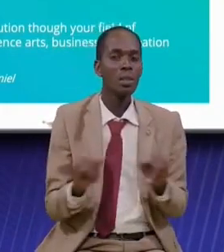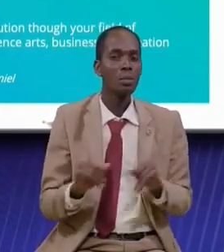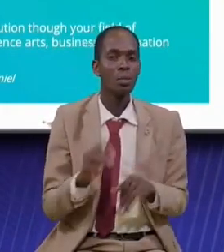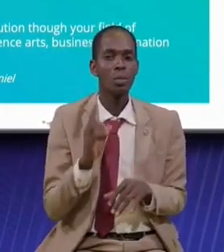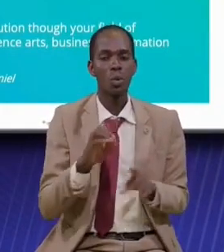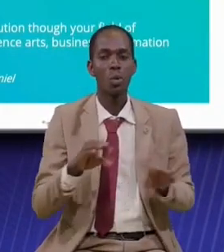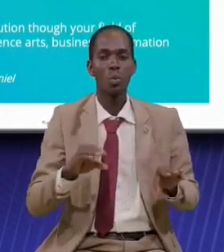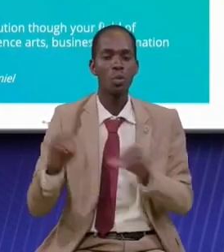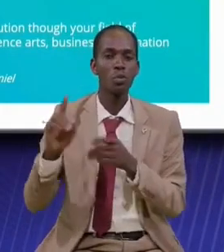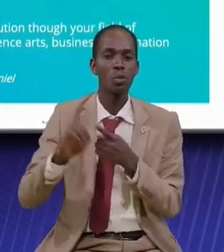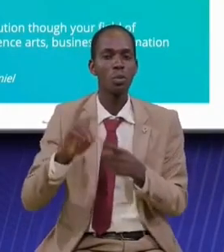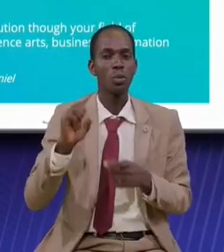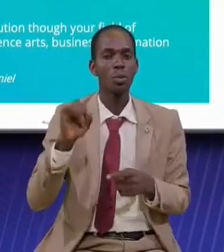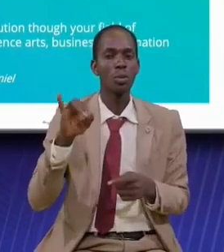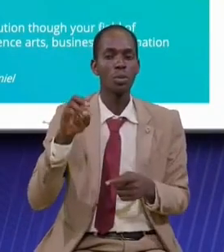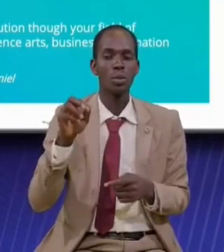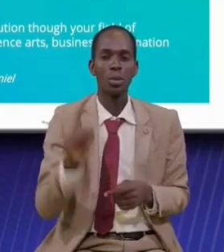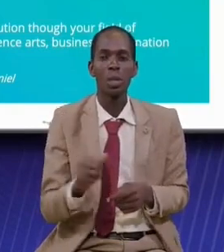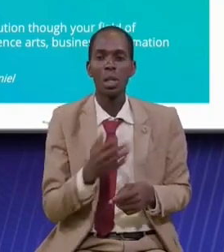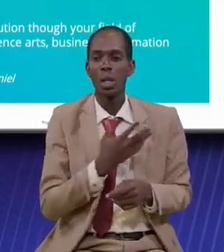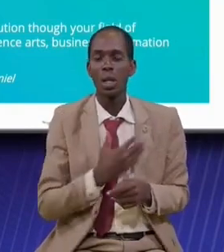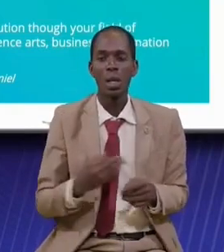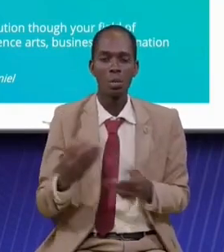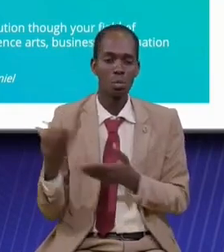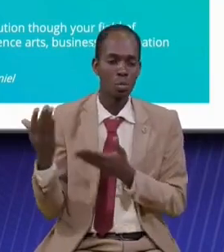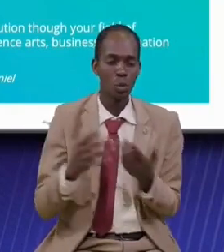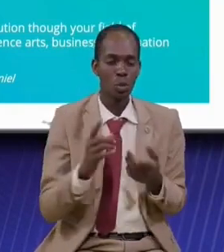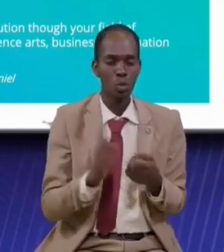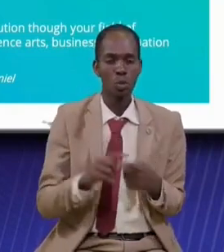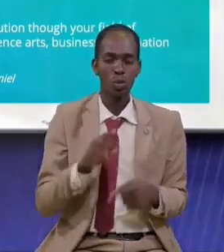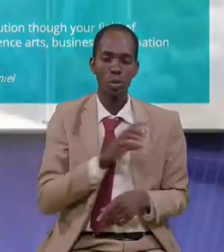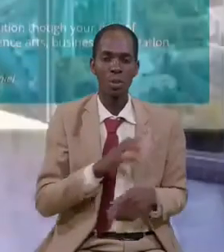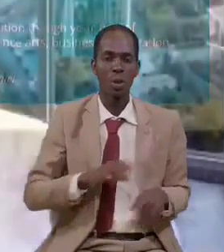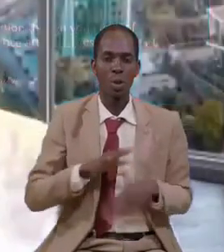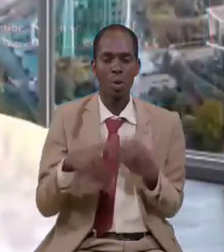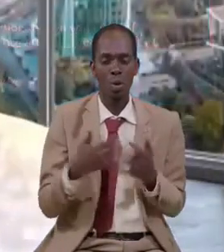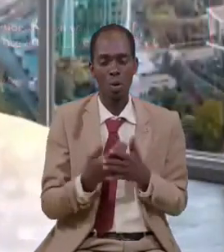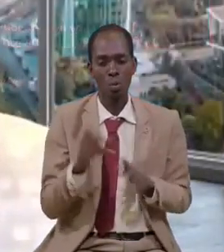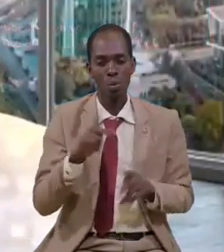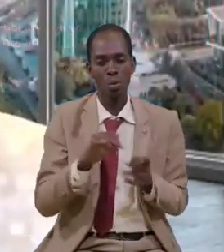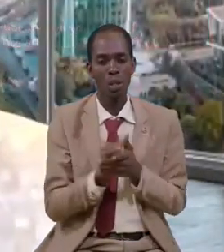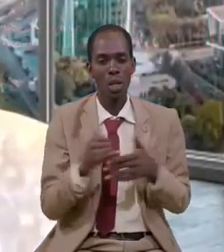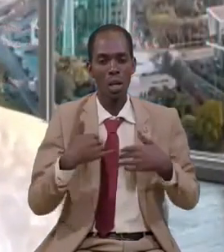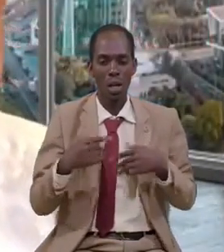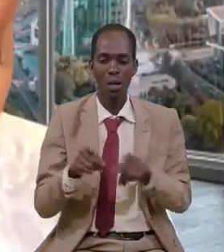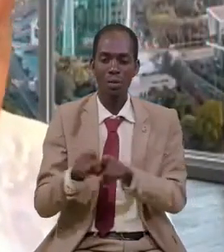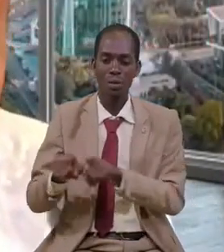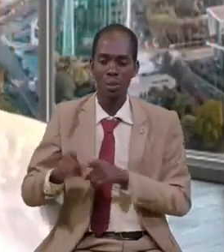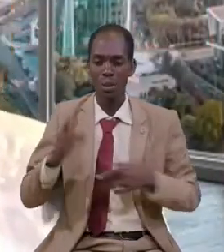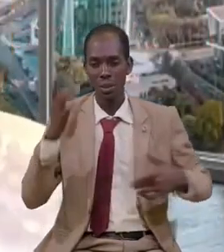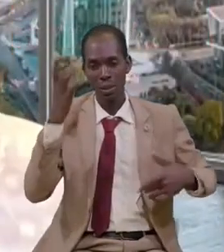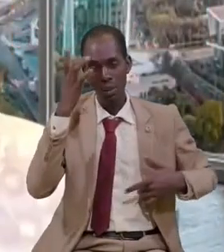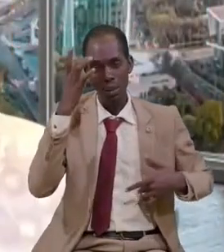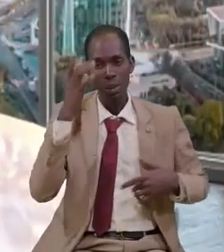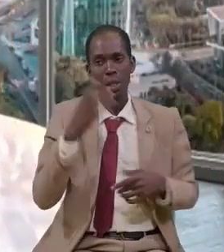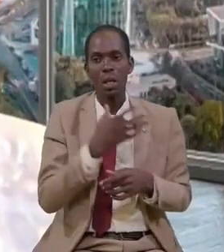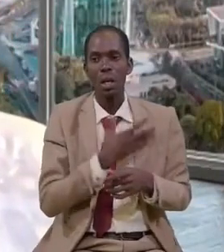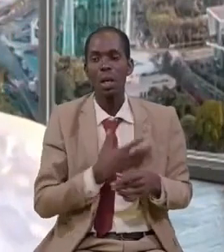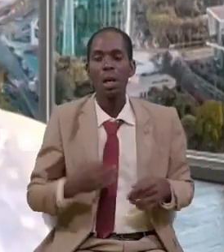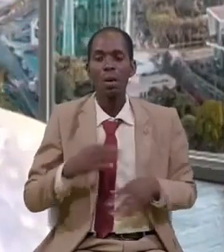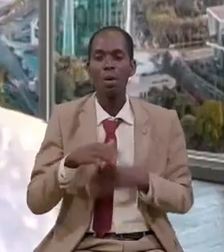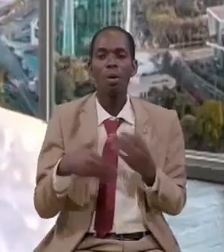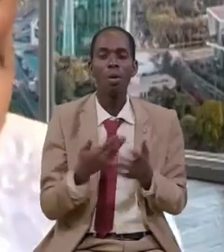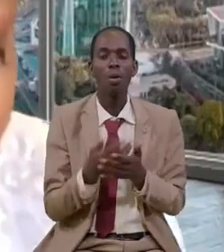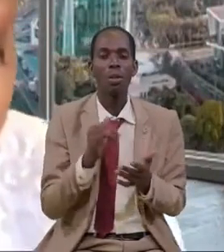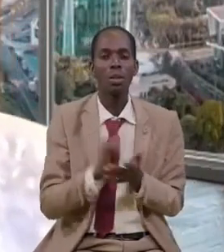unto him all sick people that were taken in diverse diseases and torments, and those that were possessed with devils,